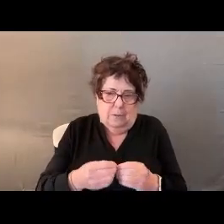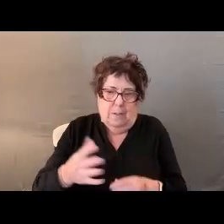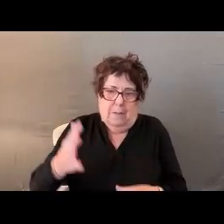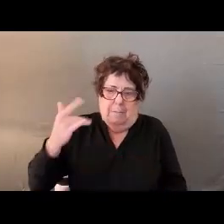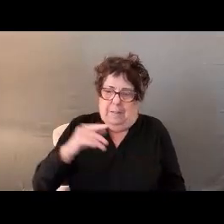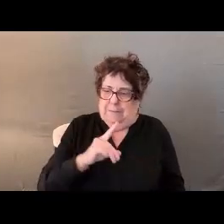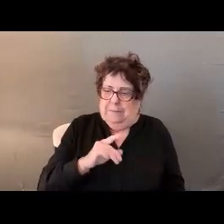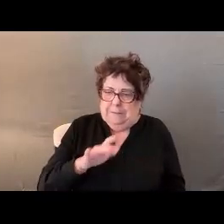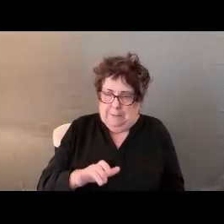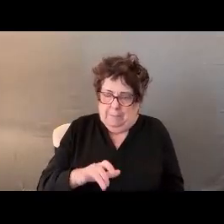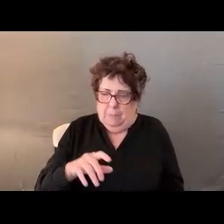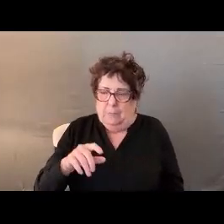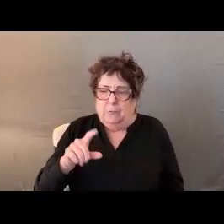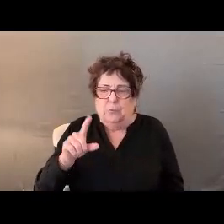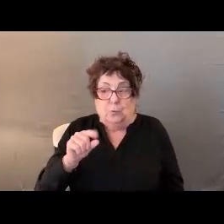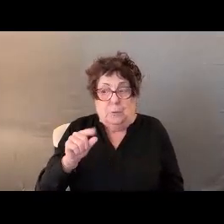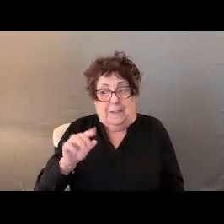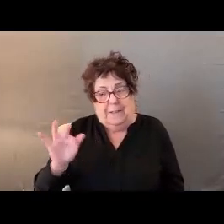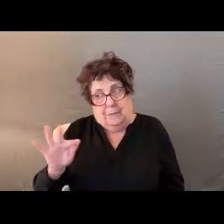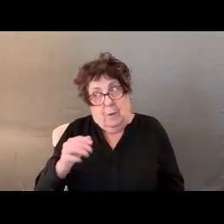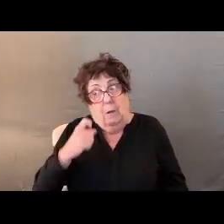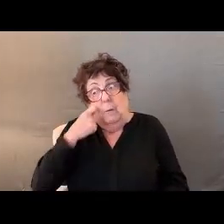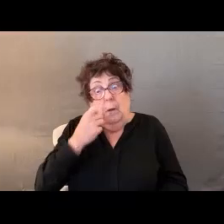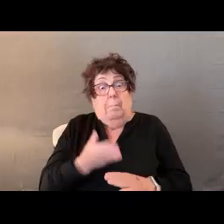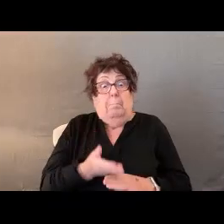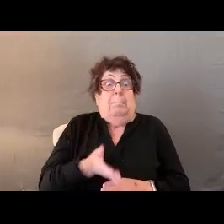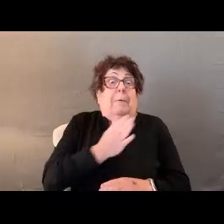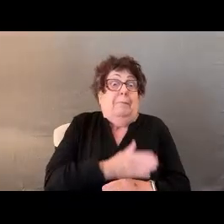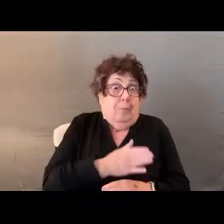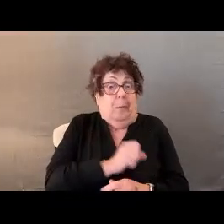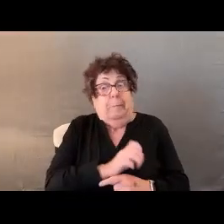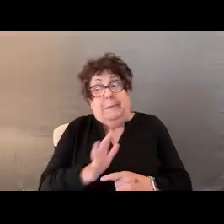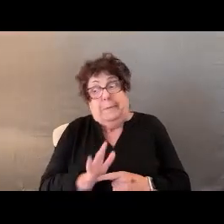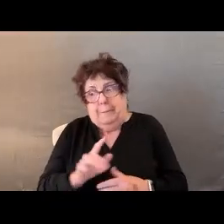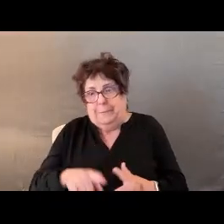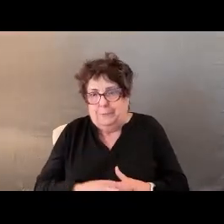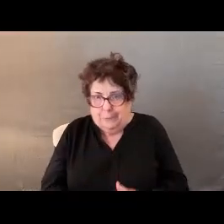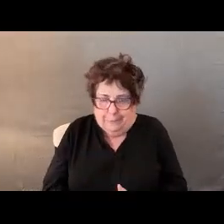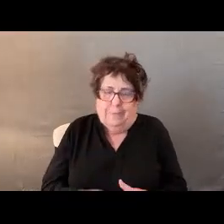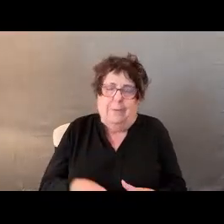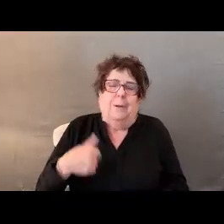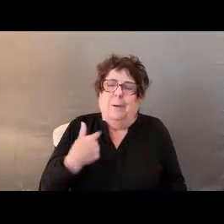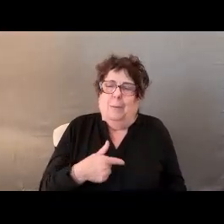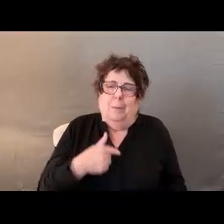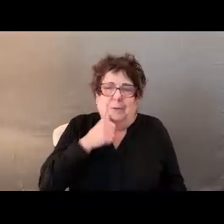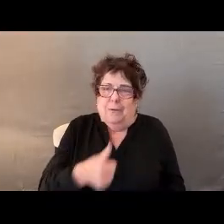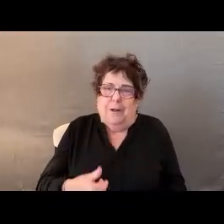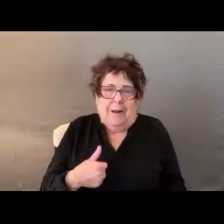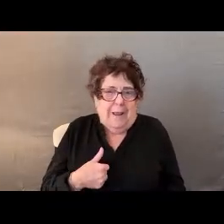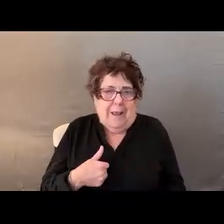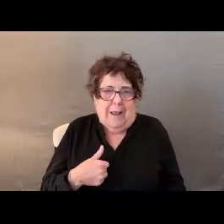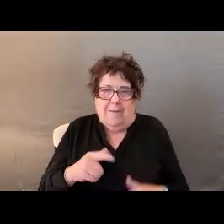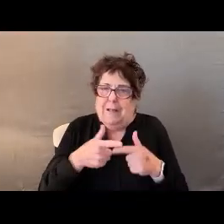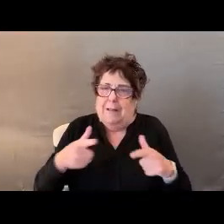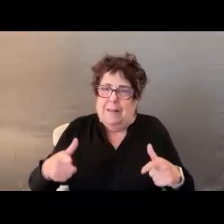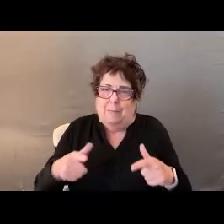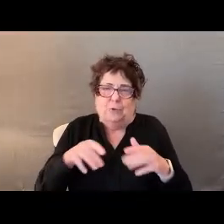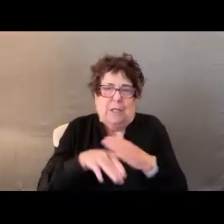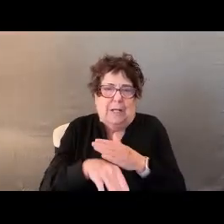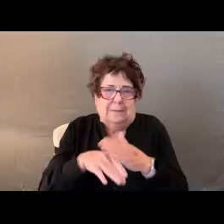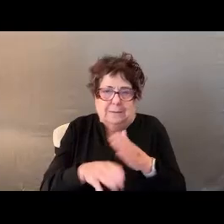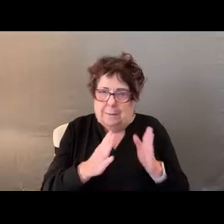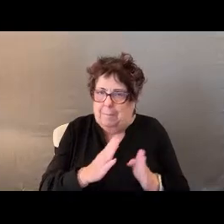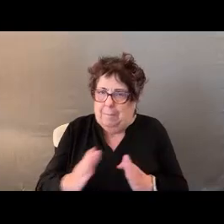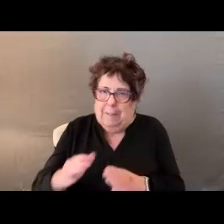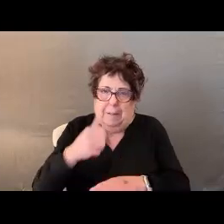right before the pandemic started, was that we did not have a language access plan in place, although we did